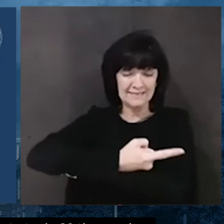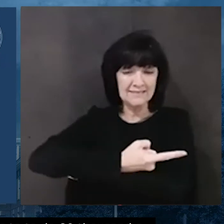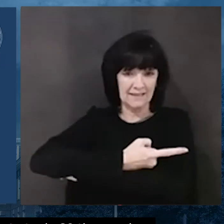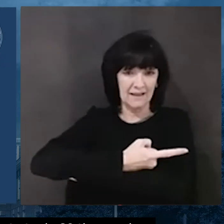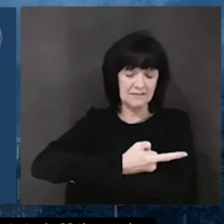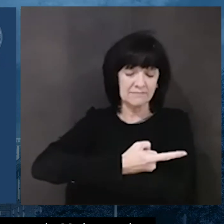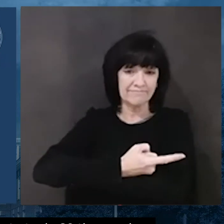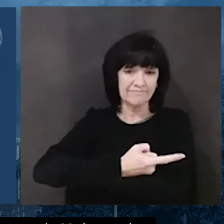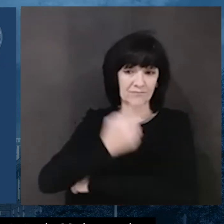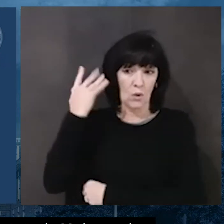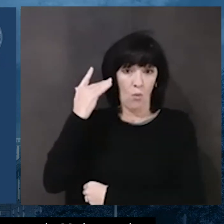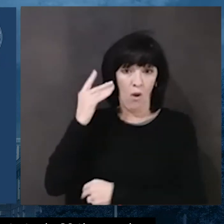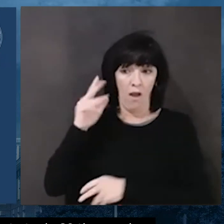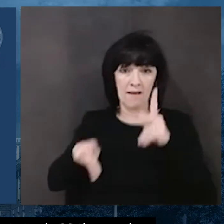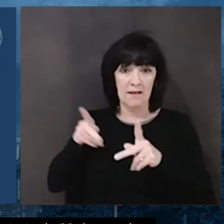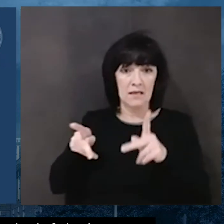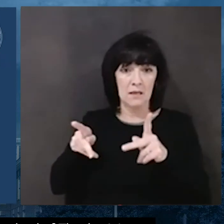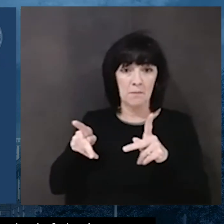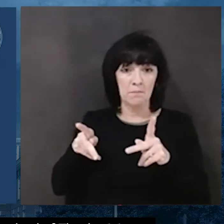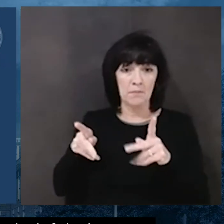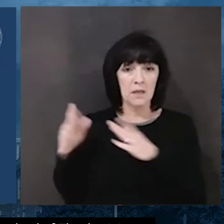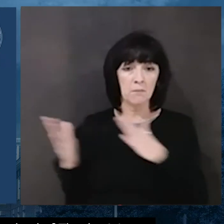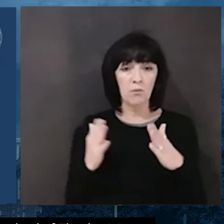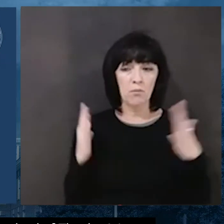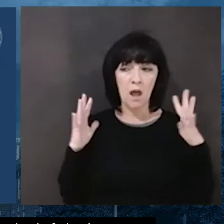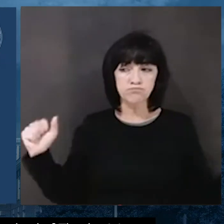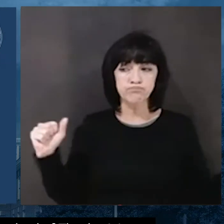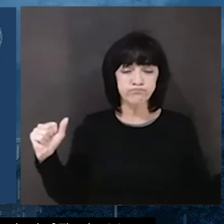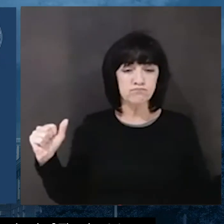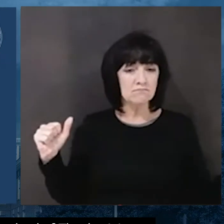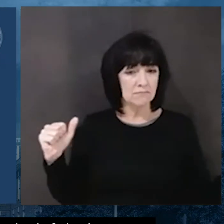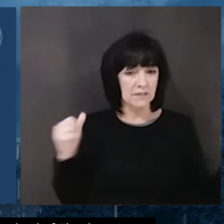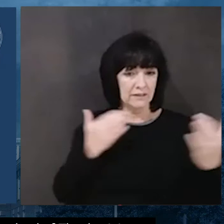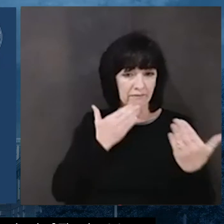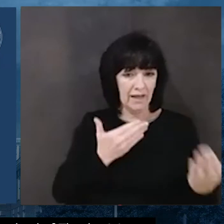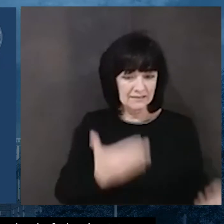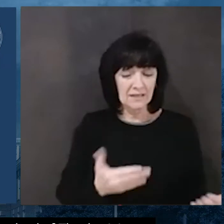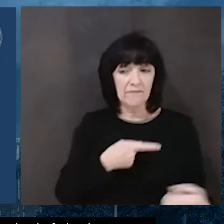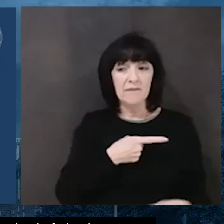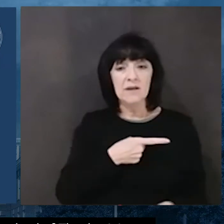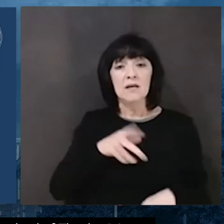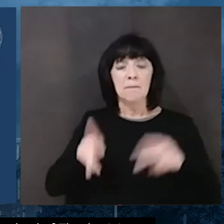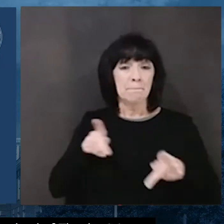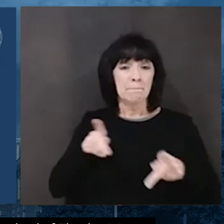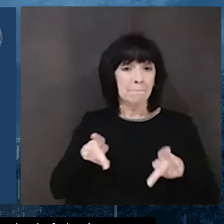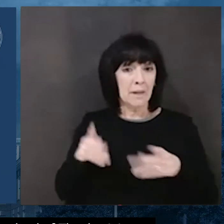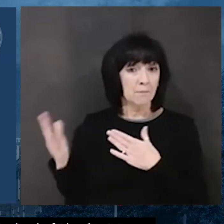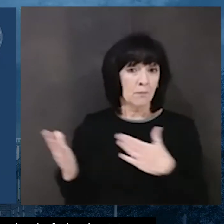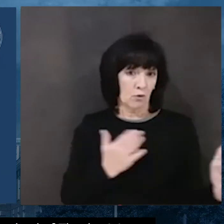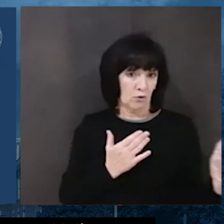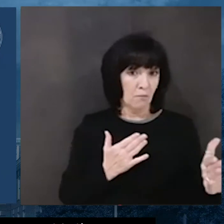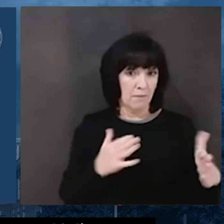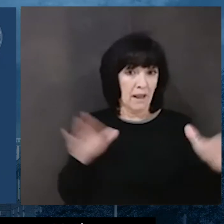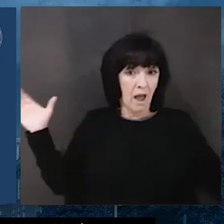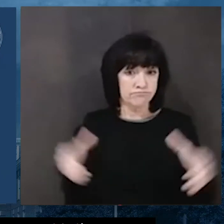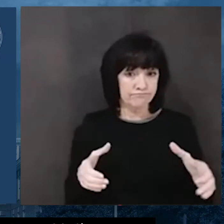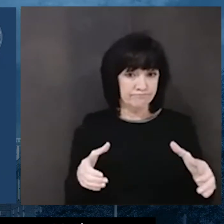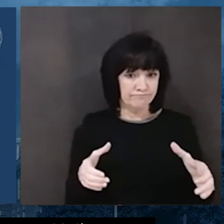the challenge is that we've got a lot more movement in the community, a lot more people circulating and